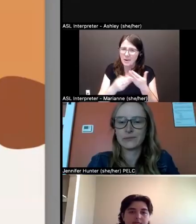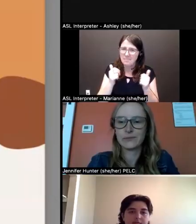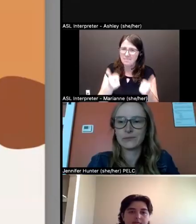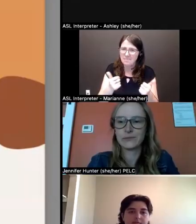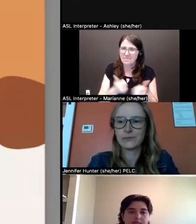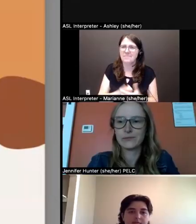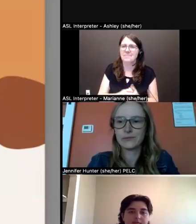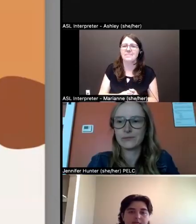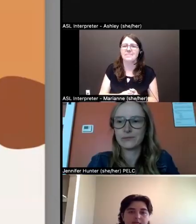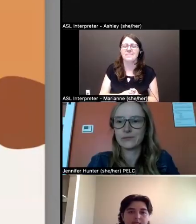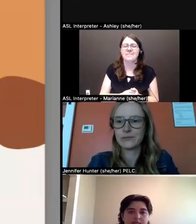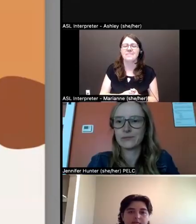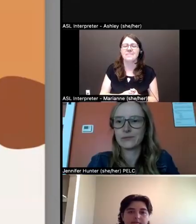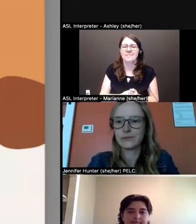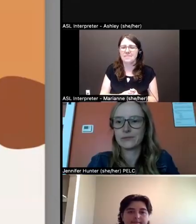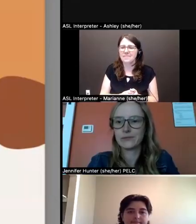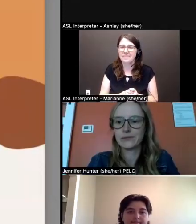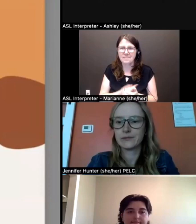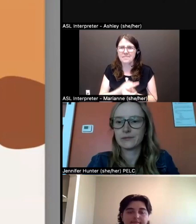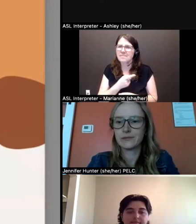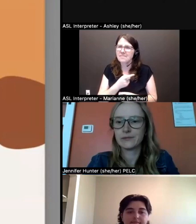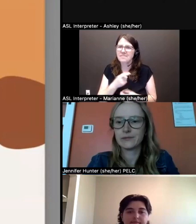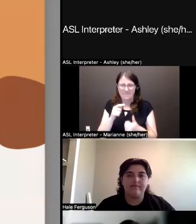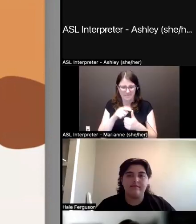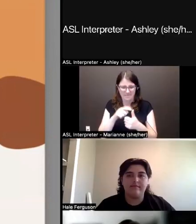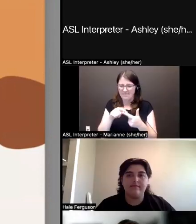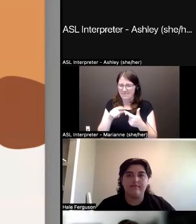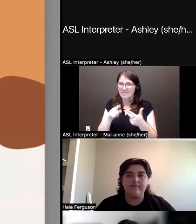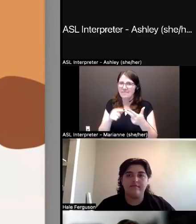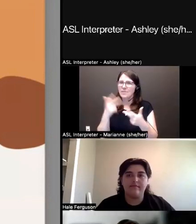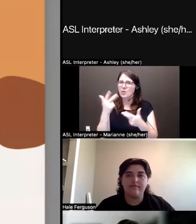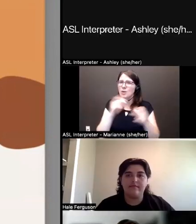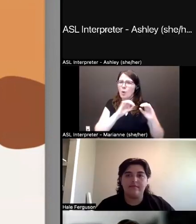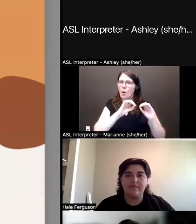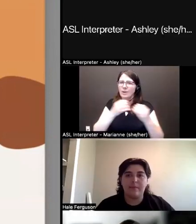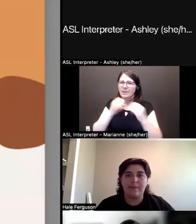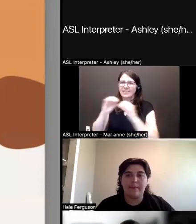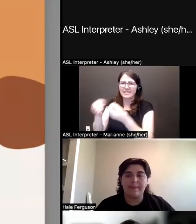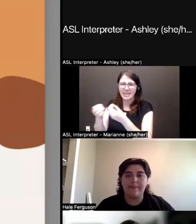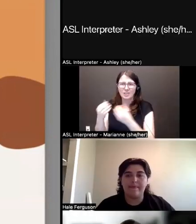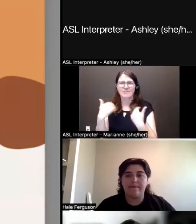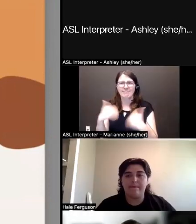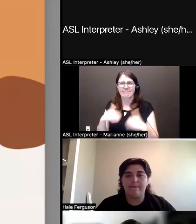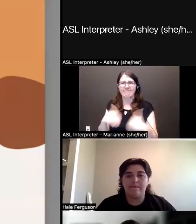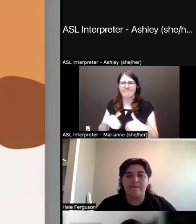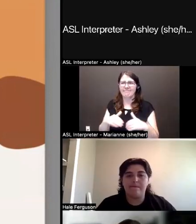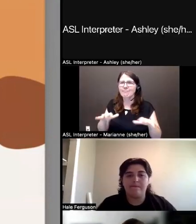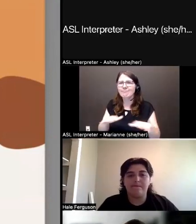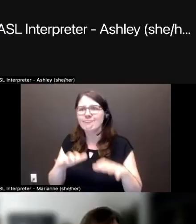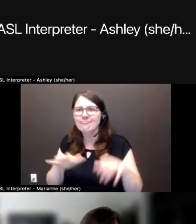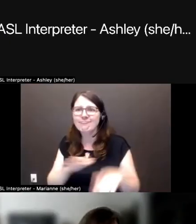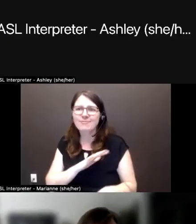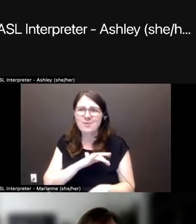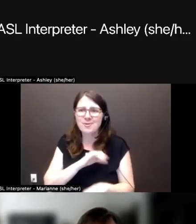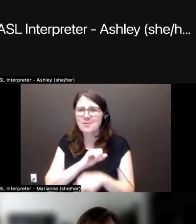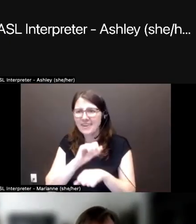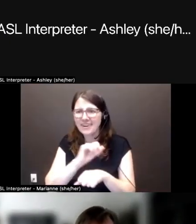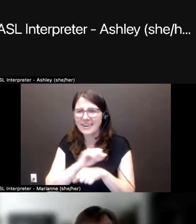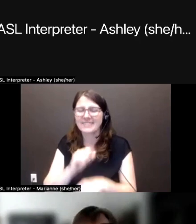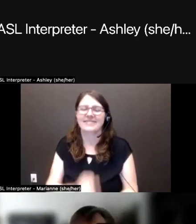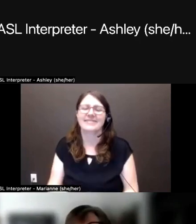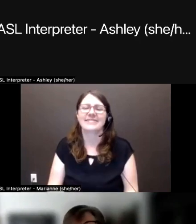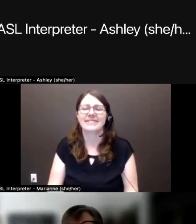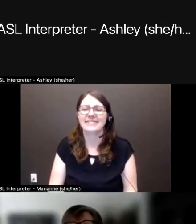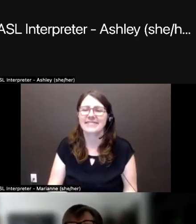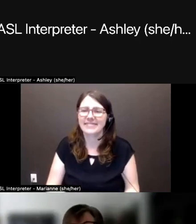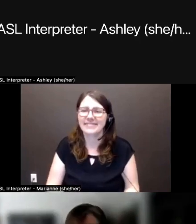And lots of cool work going on in all three places. Sorry, little things are flashing up. Okay,